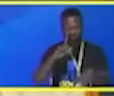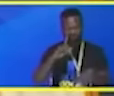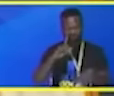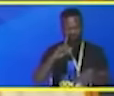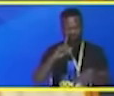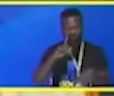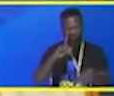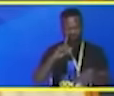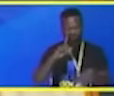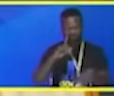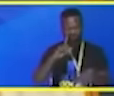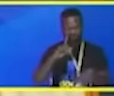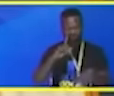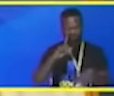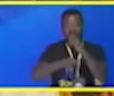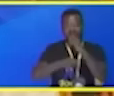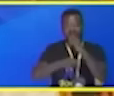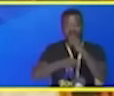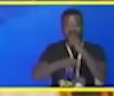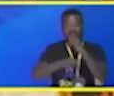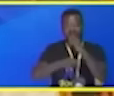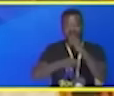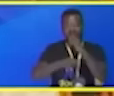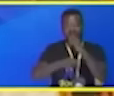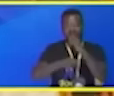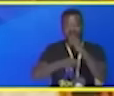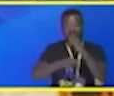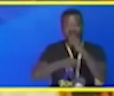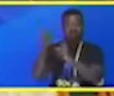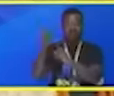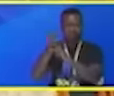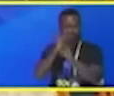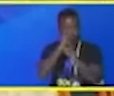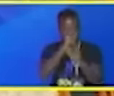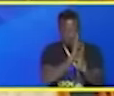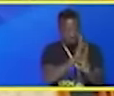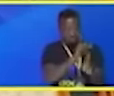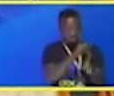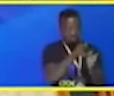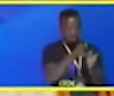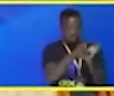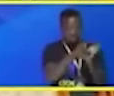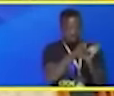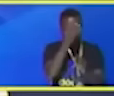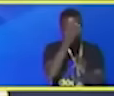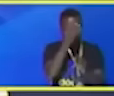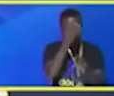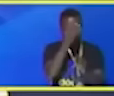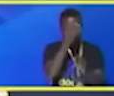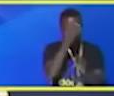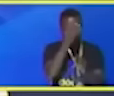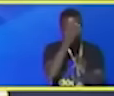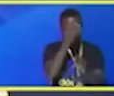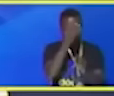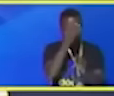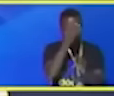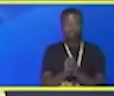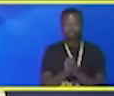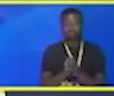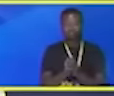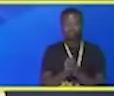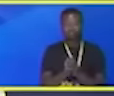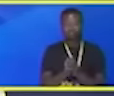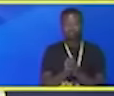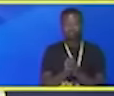continent. We salute what you represent, and the Lord truly honor you in Jesus' name. And in a similar vein, please help